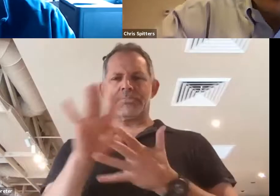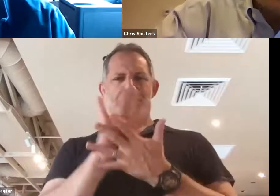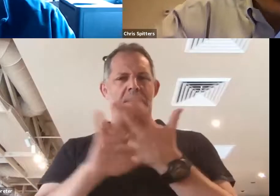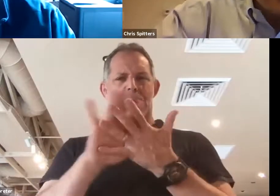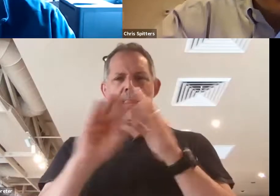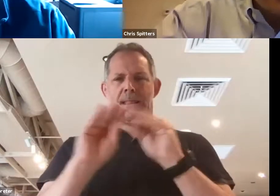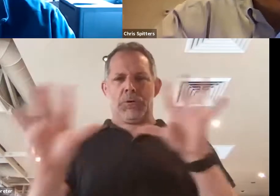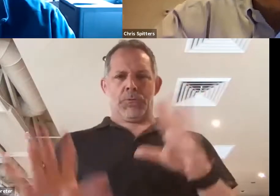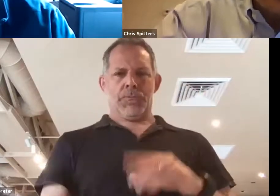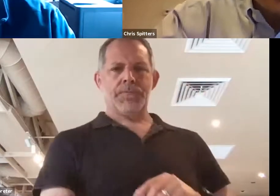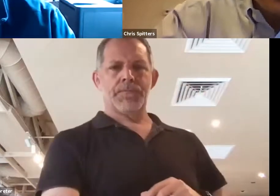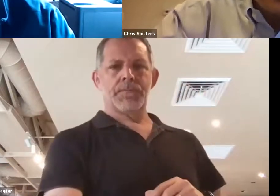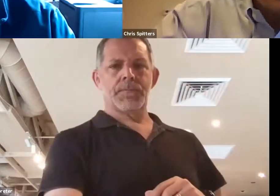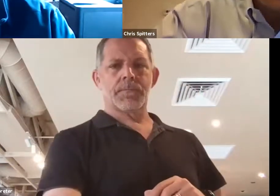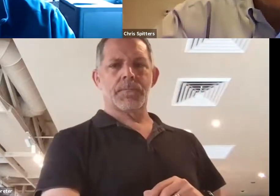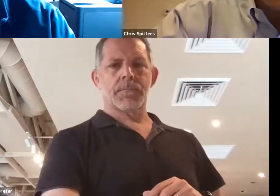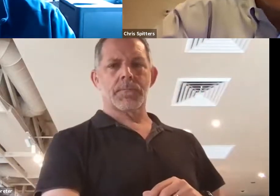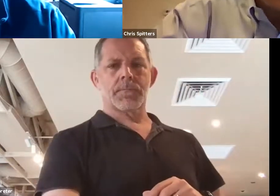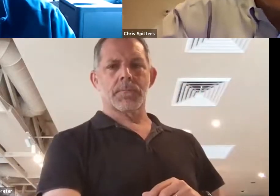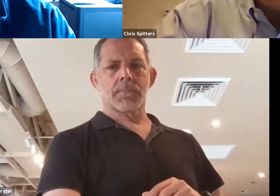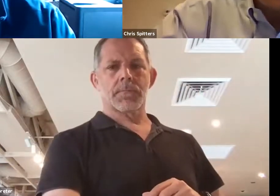safe is a relative term. There's,